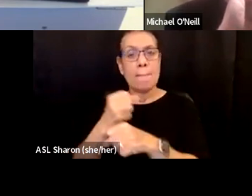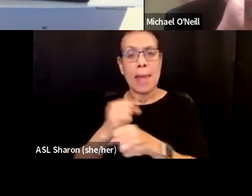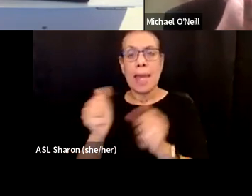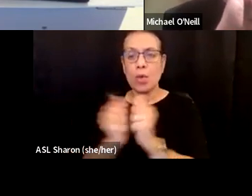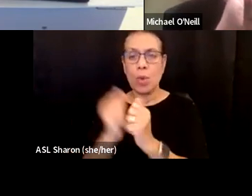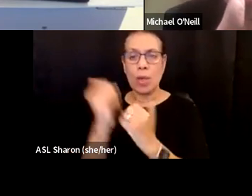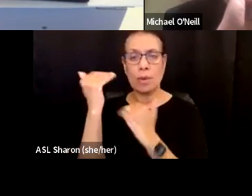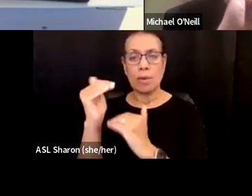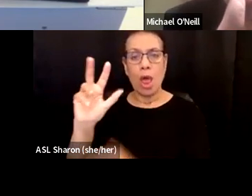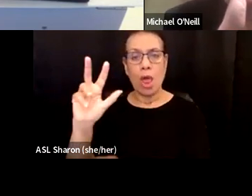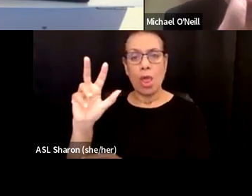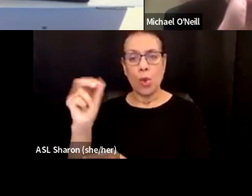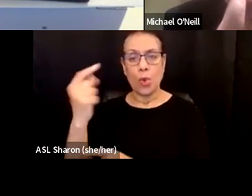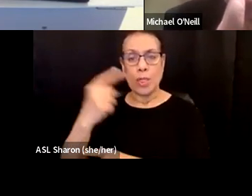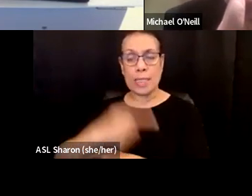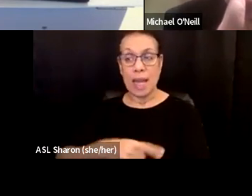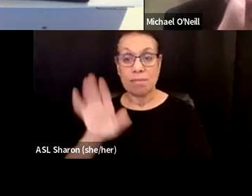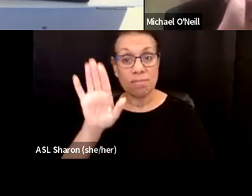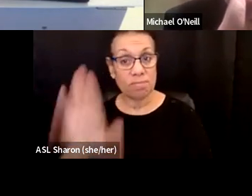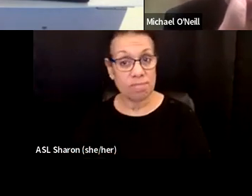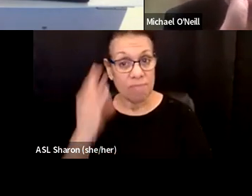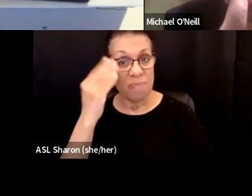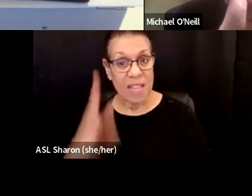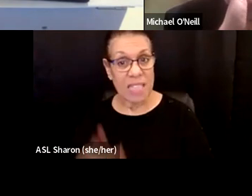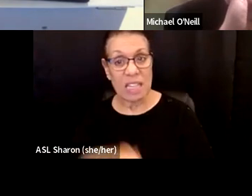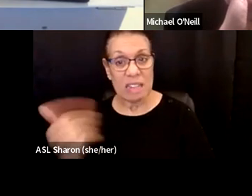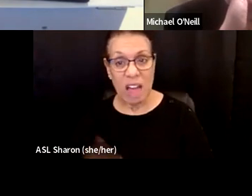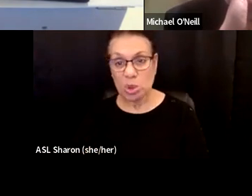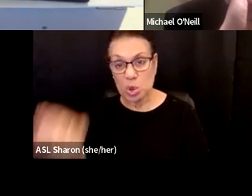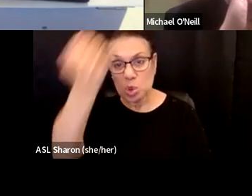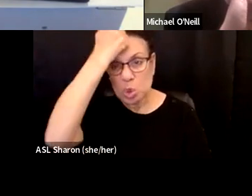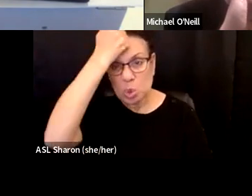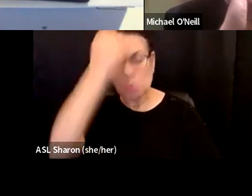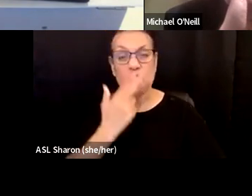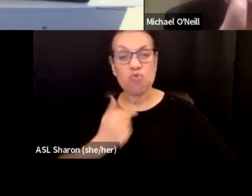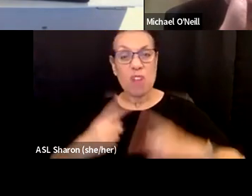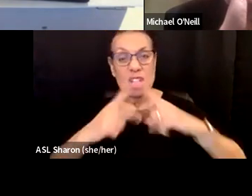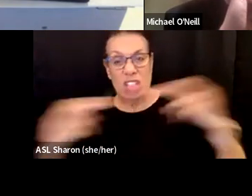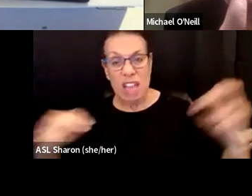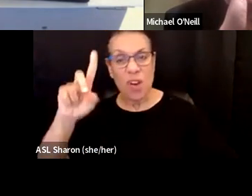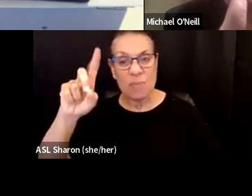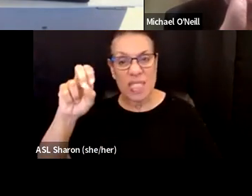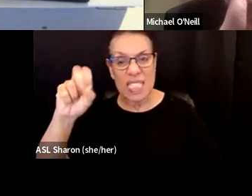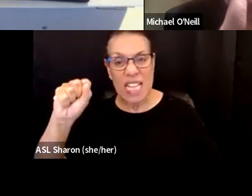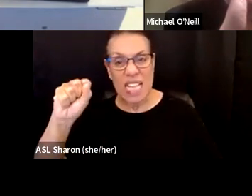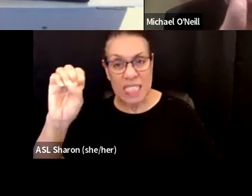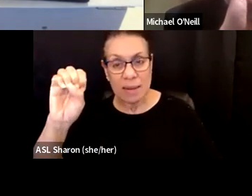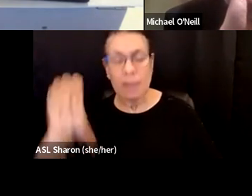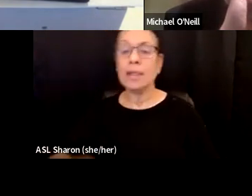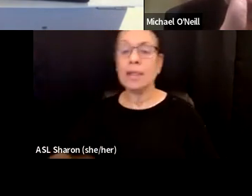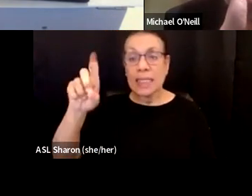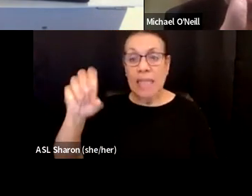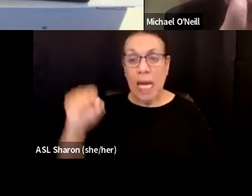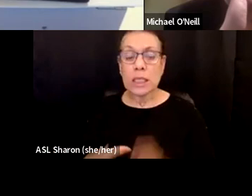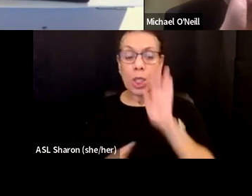days this is another example of a stupid bureaucratic desi requirement once again desi has